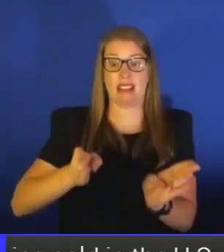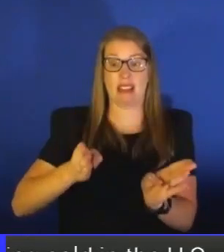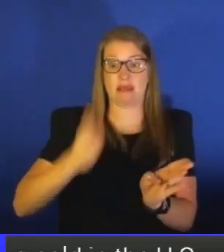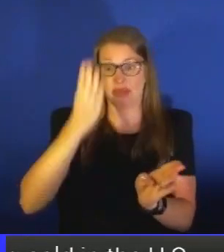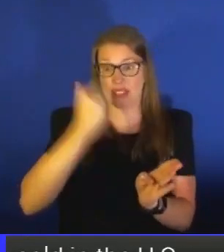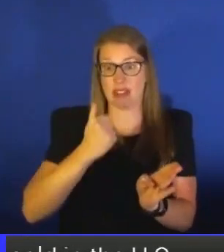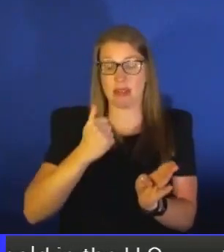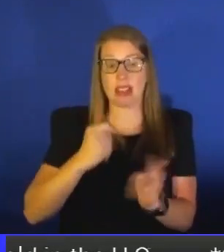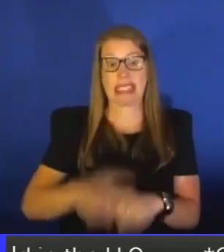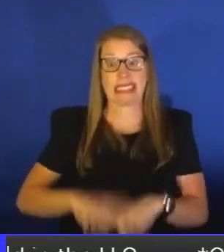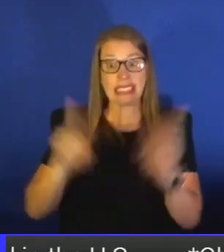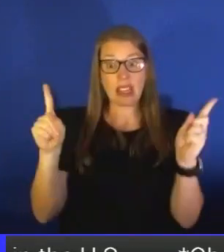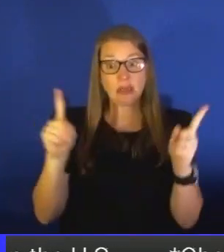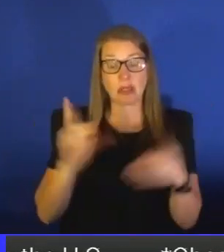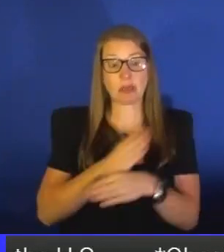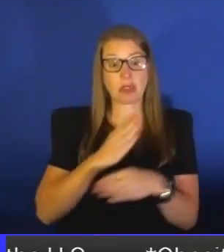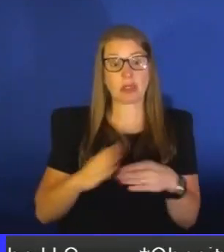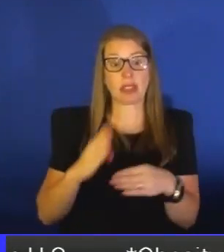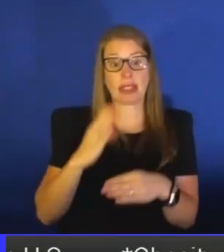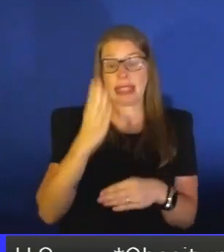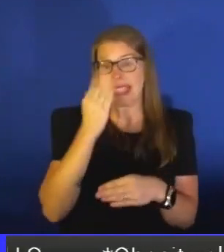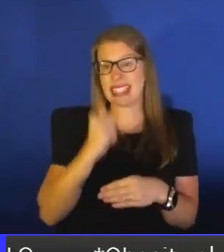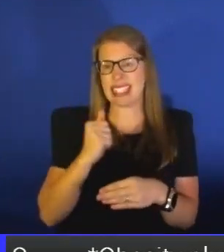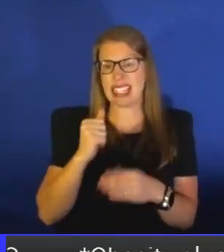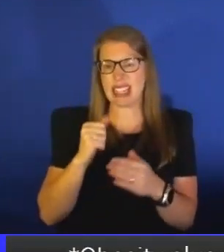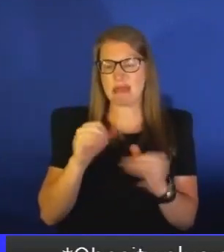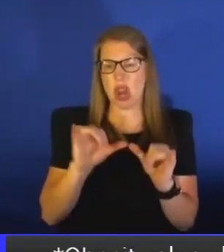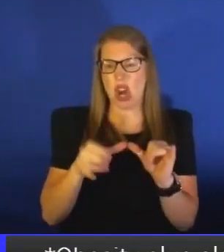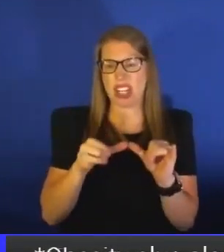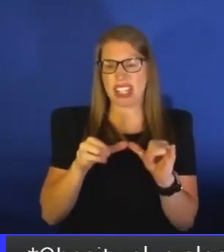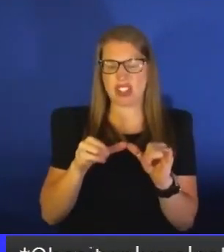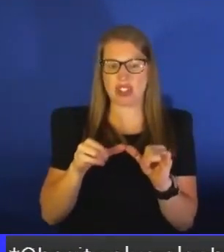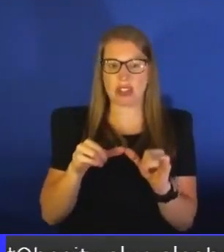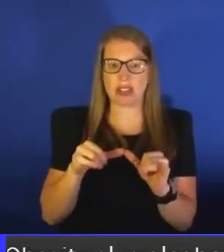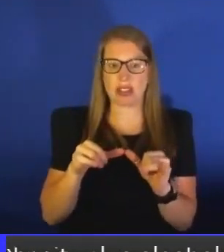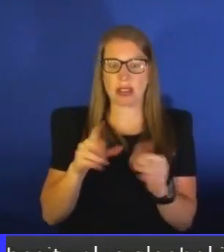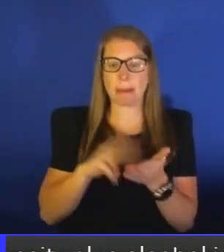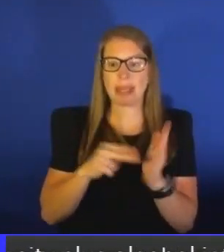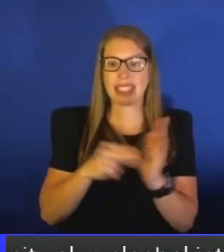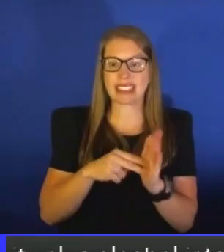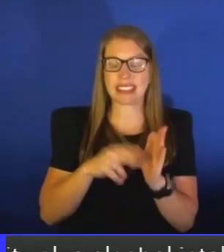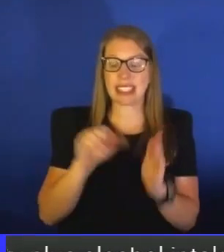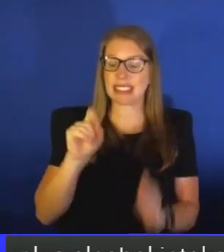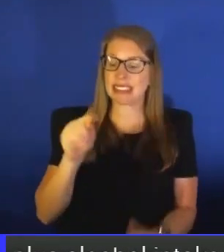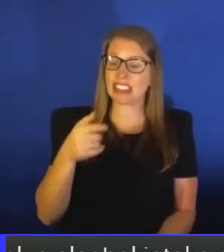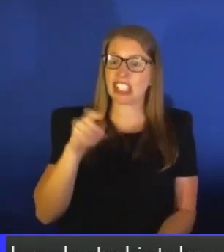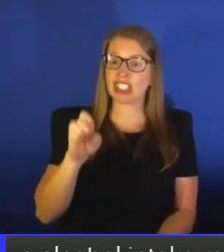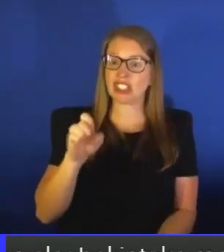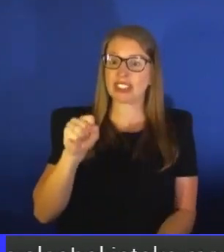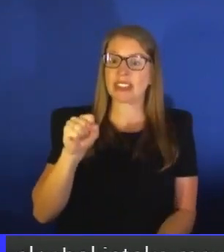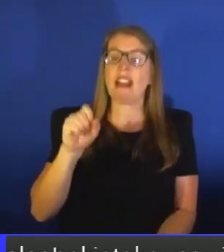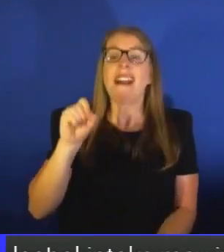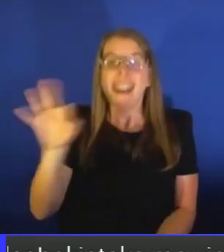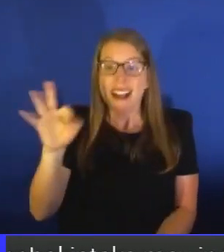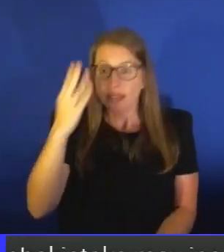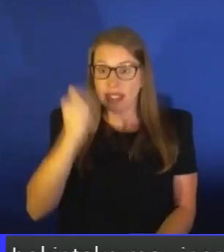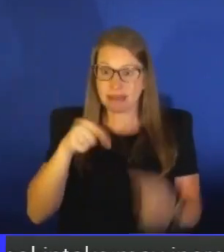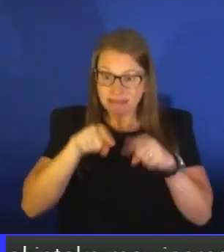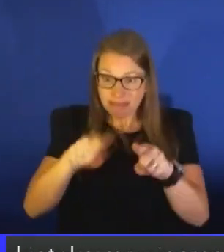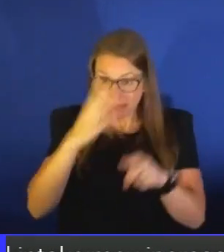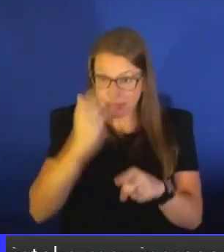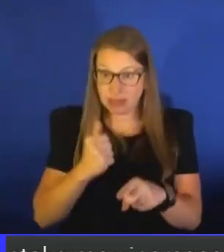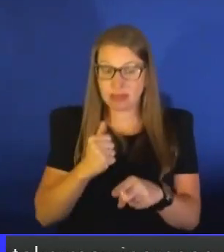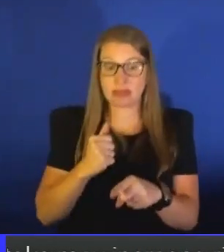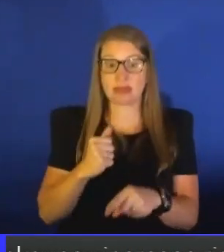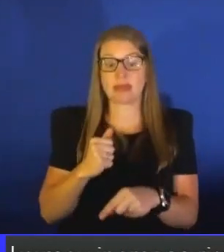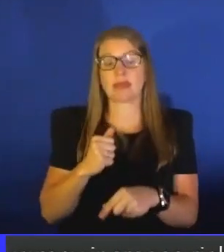whenever we talk about sleep architecture, that's your stages of sleep as you are sleeping. The earlier few hours are typically more slow